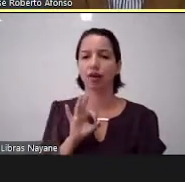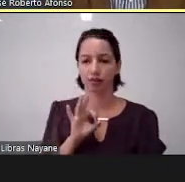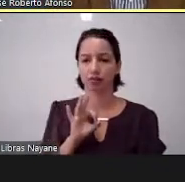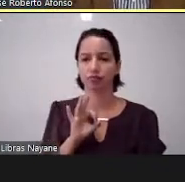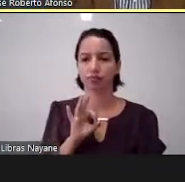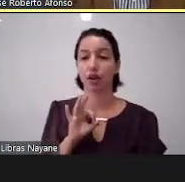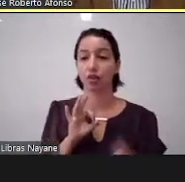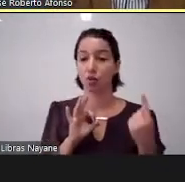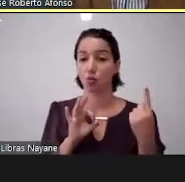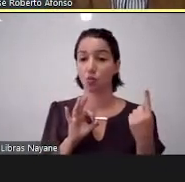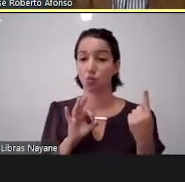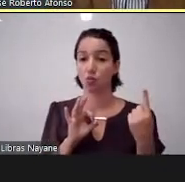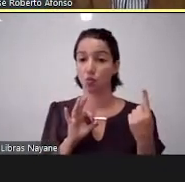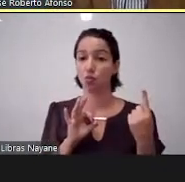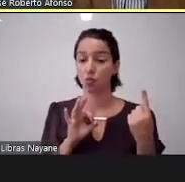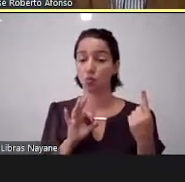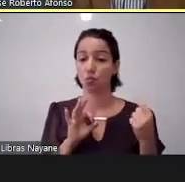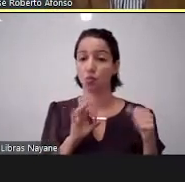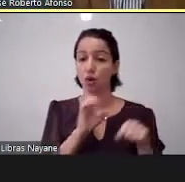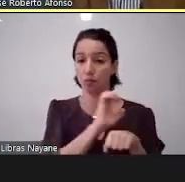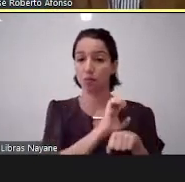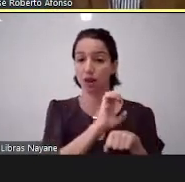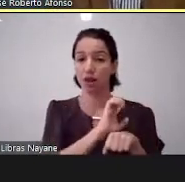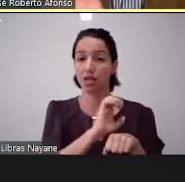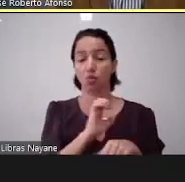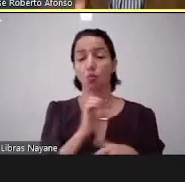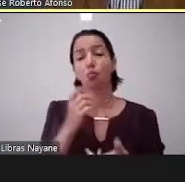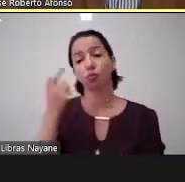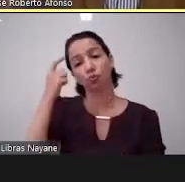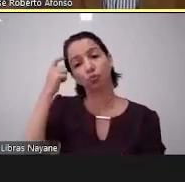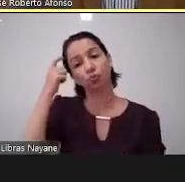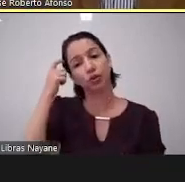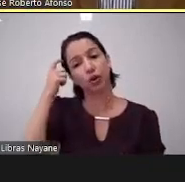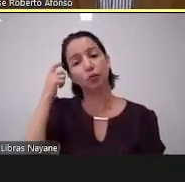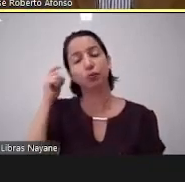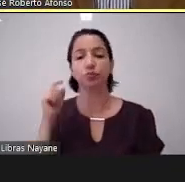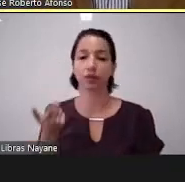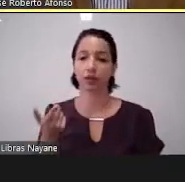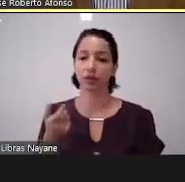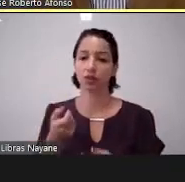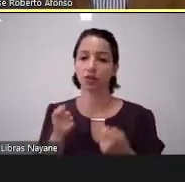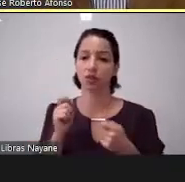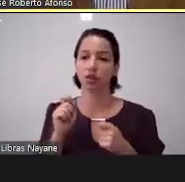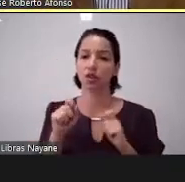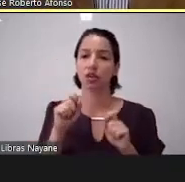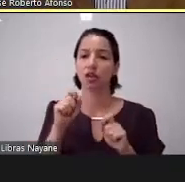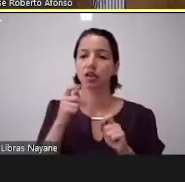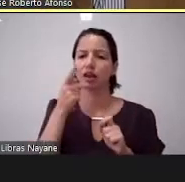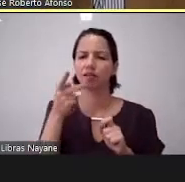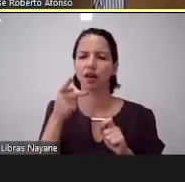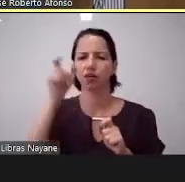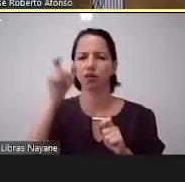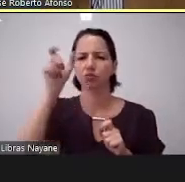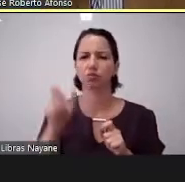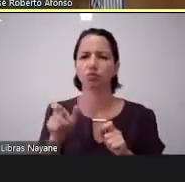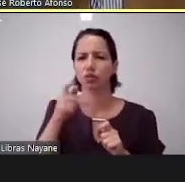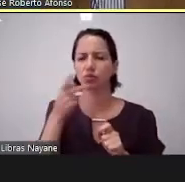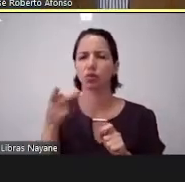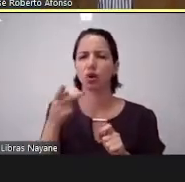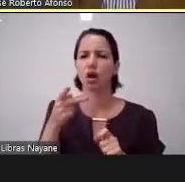employee to one employer. What we're talking about those